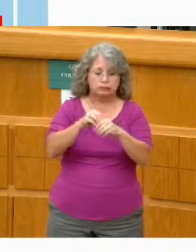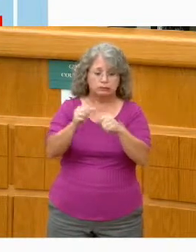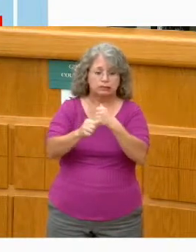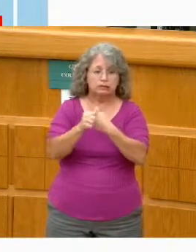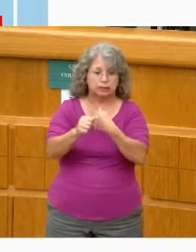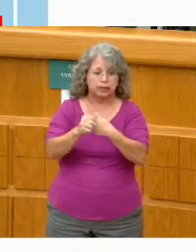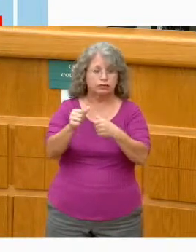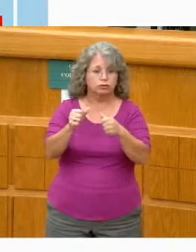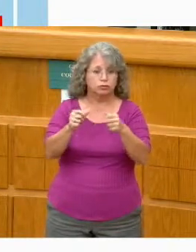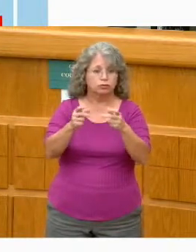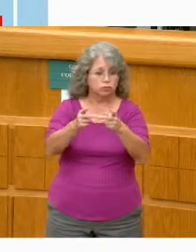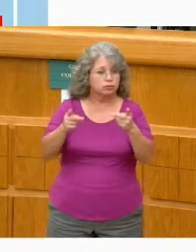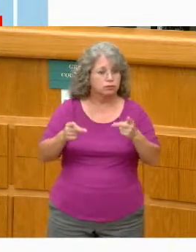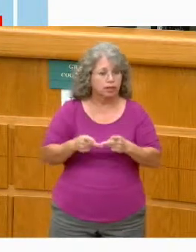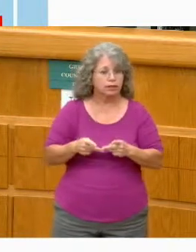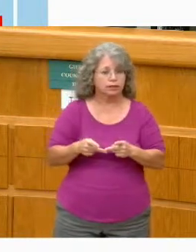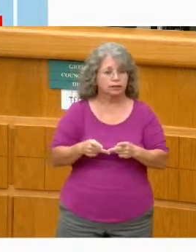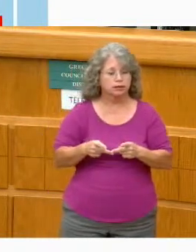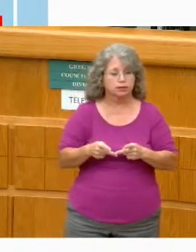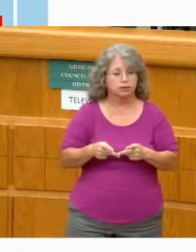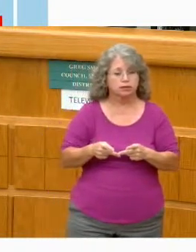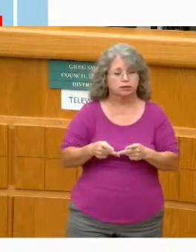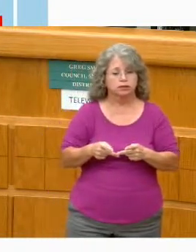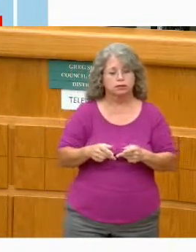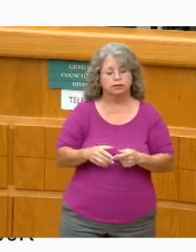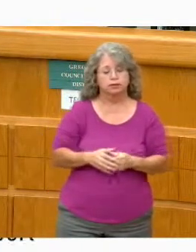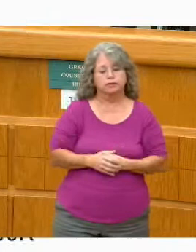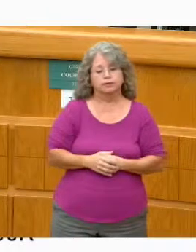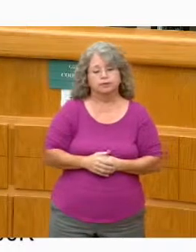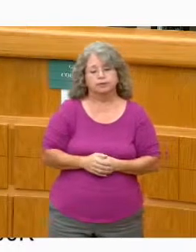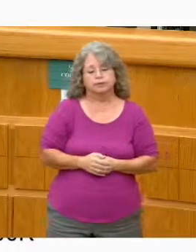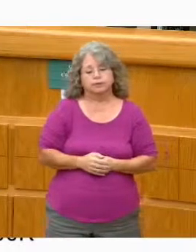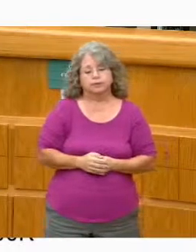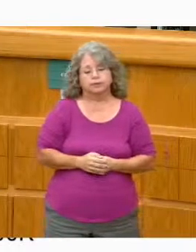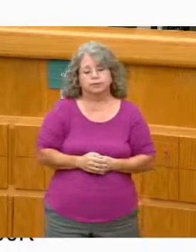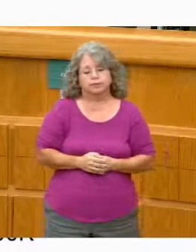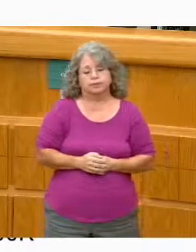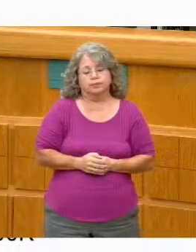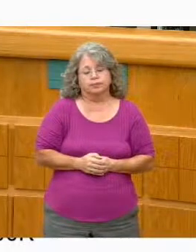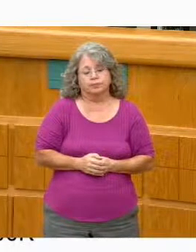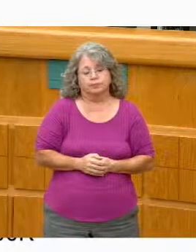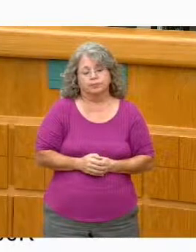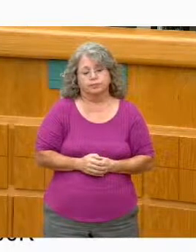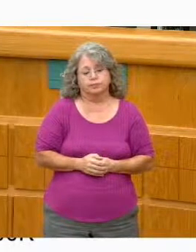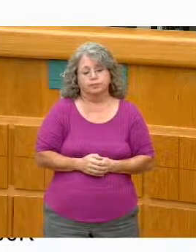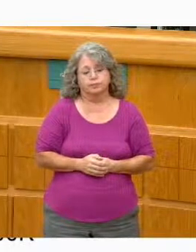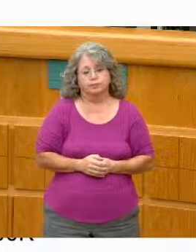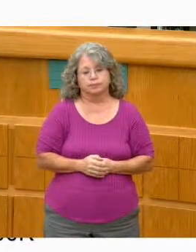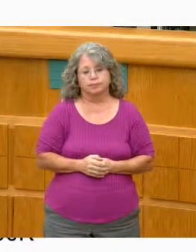hospital capacity to treat everyday sorts of conditions that occur.